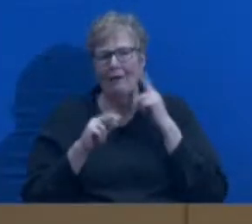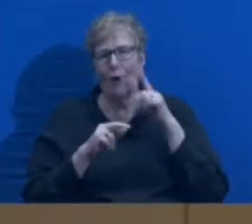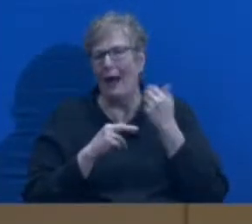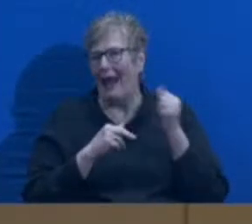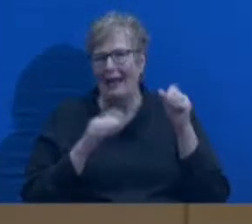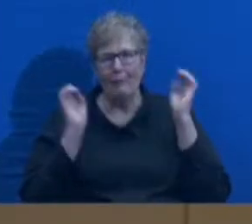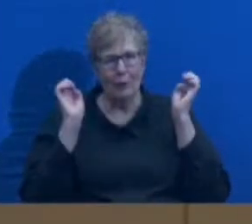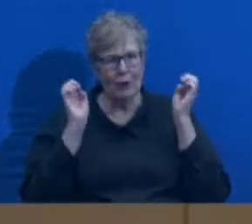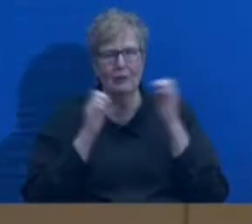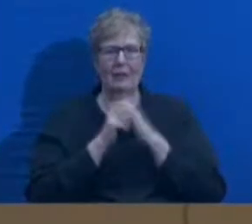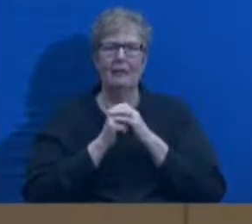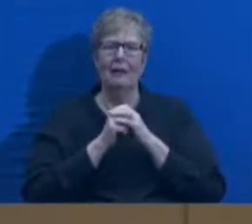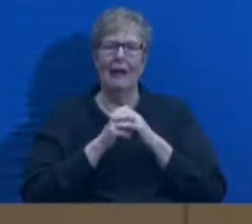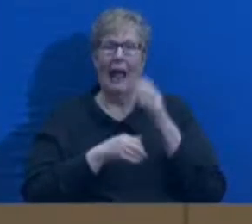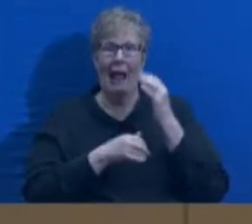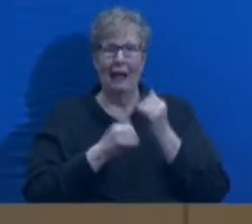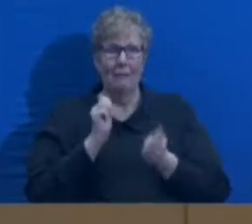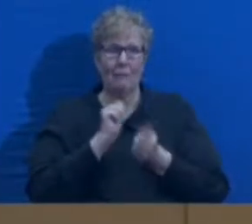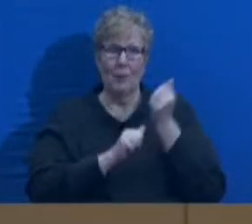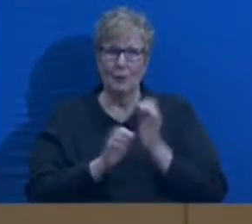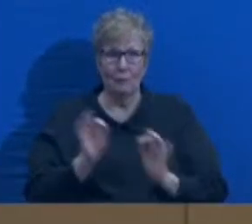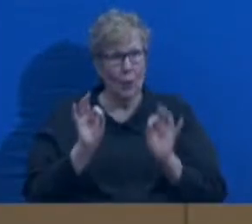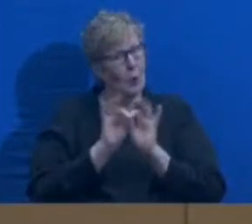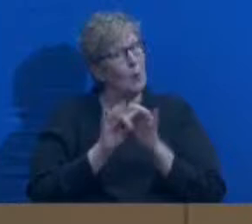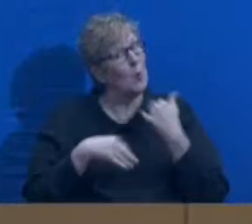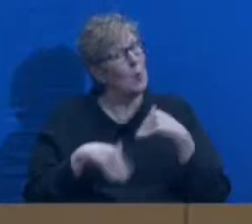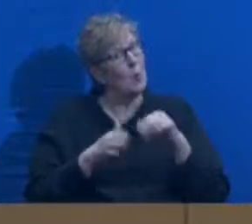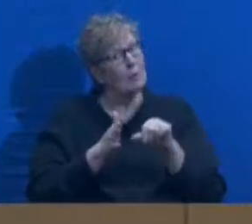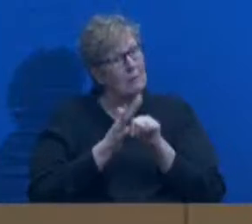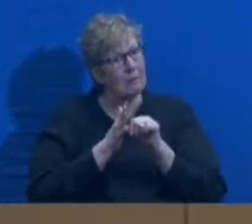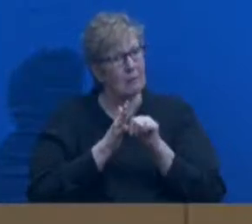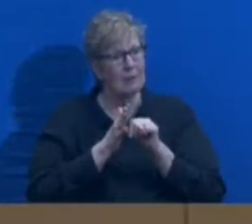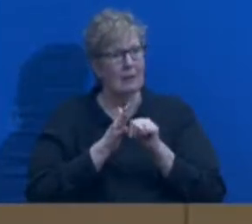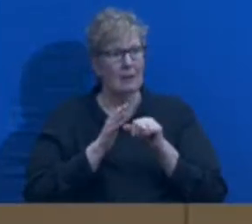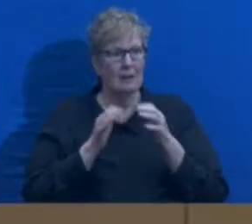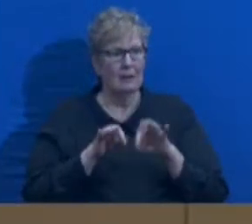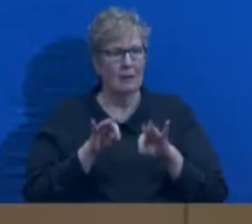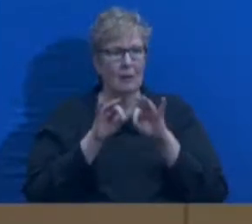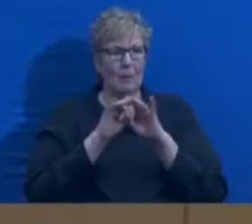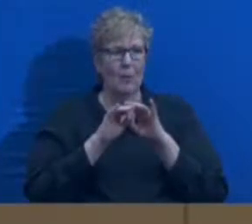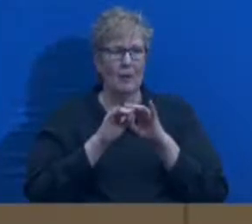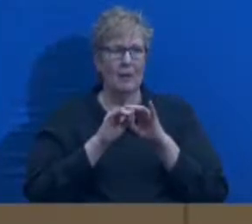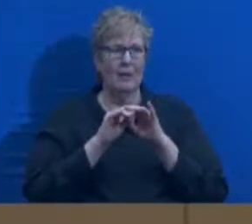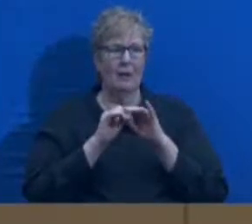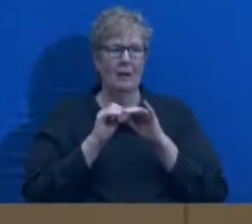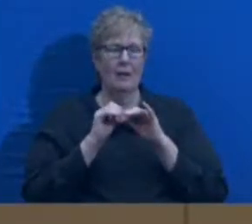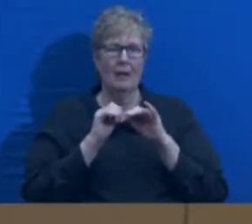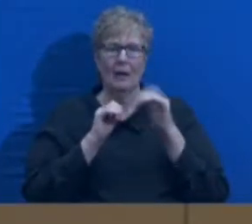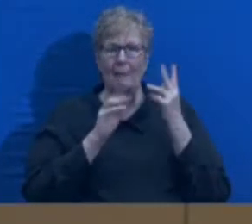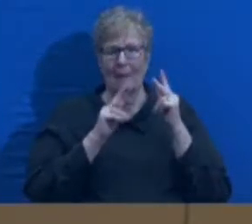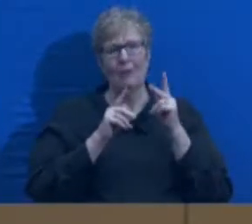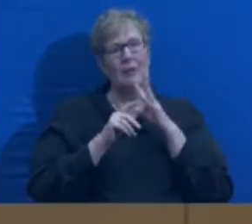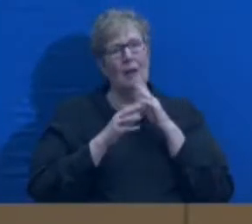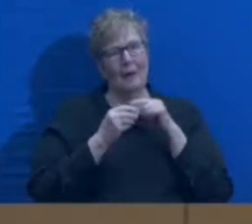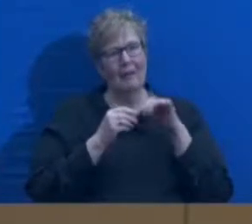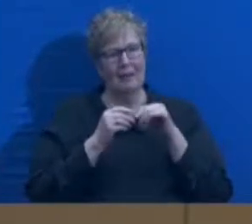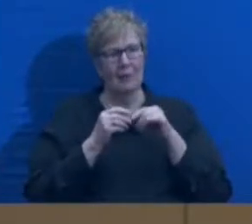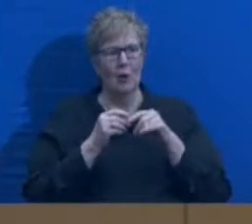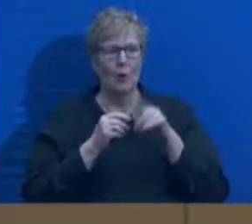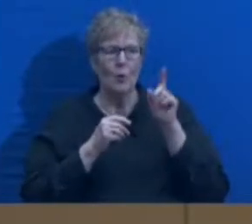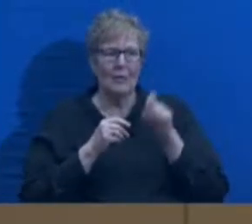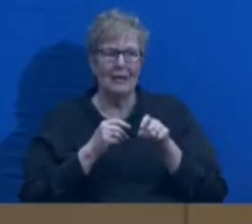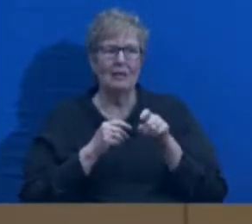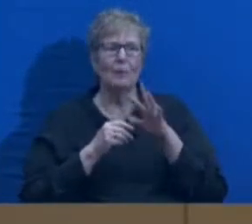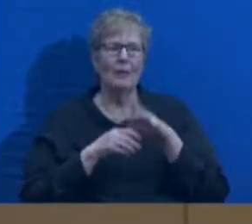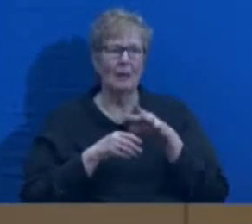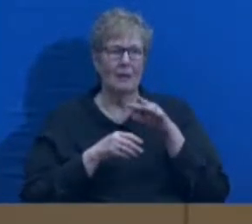and I cannot stress this how important this is, Ms. DiOrio has talked about it several times, our commissioners have talked about it several times. We need you